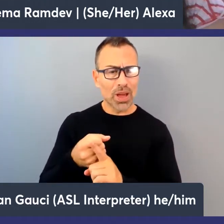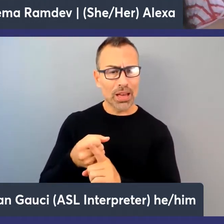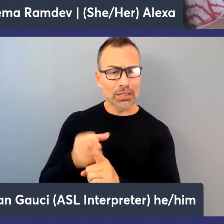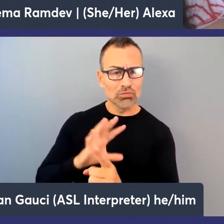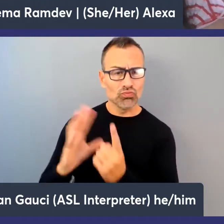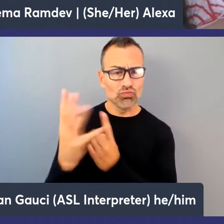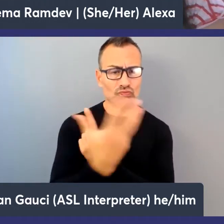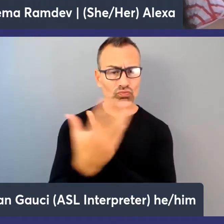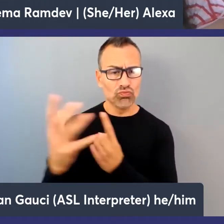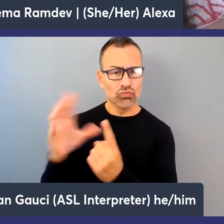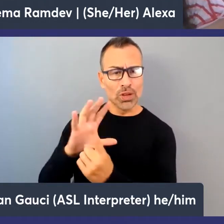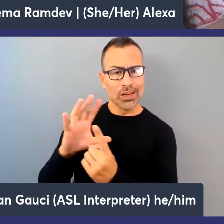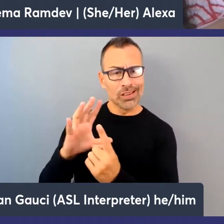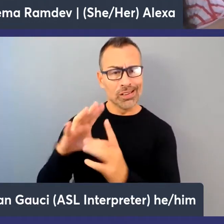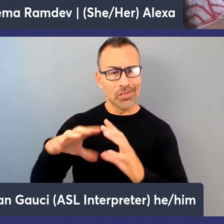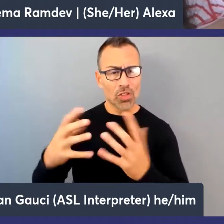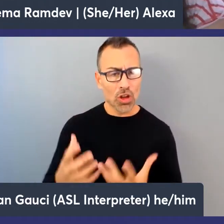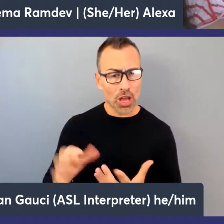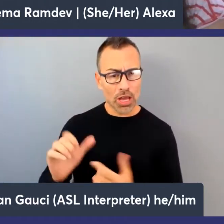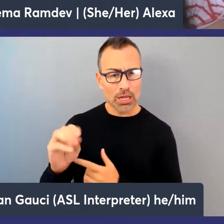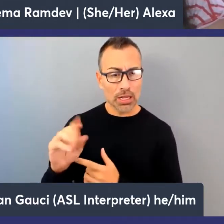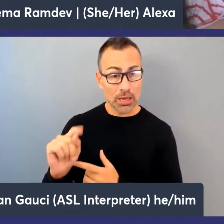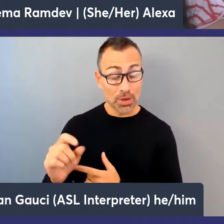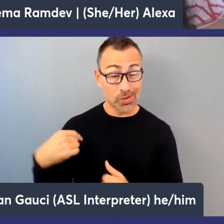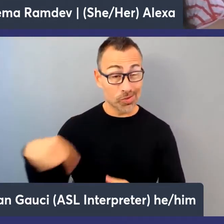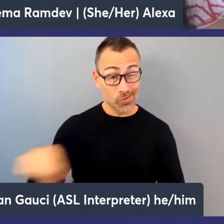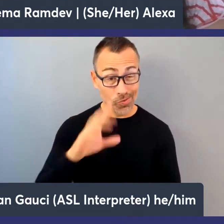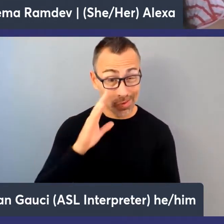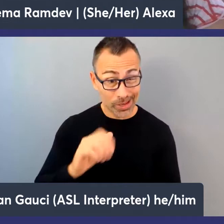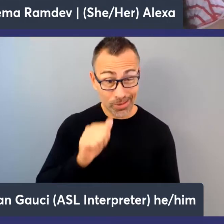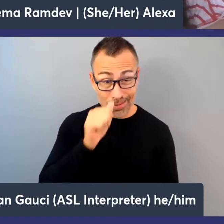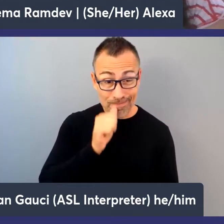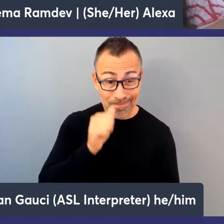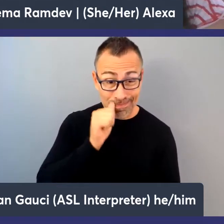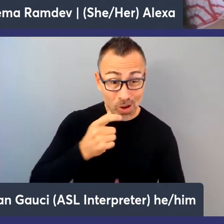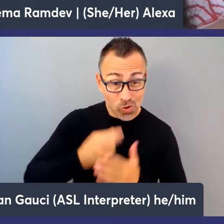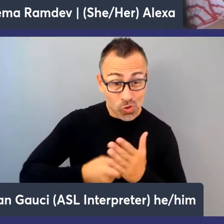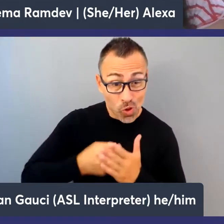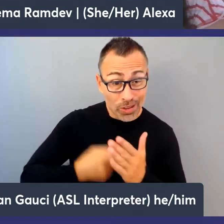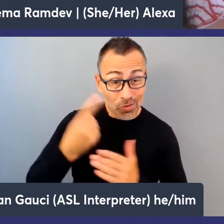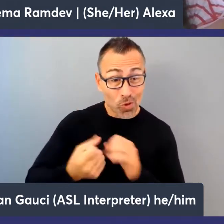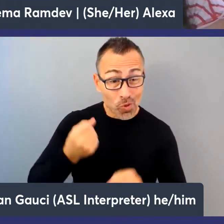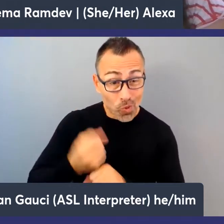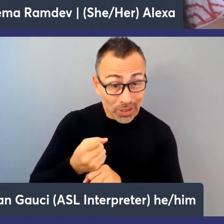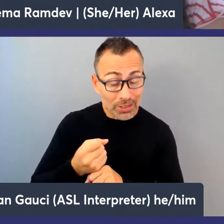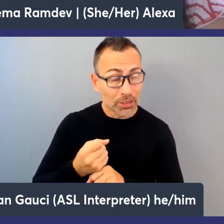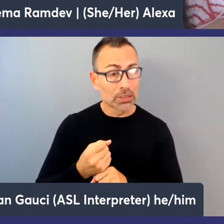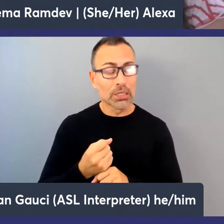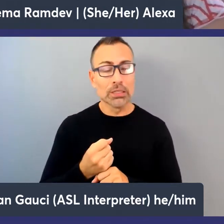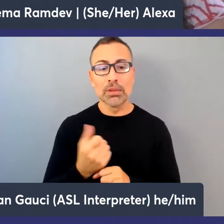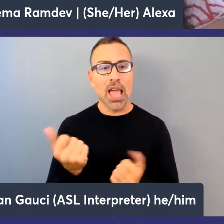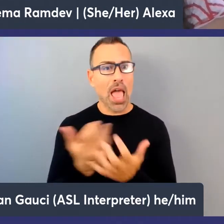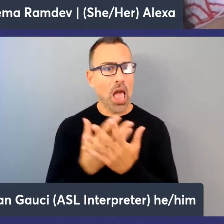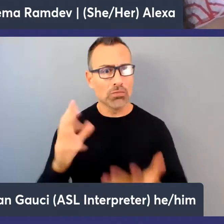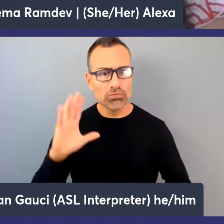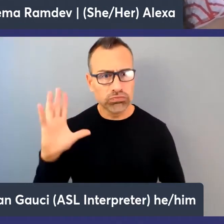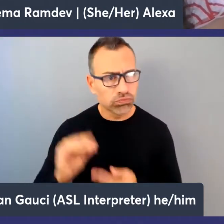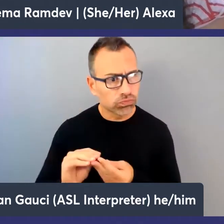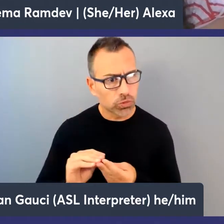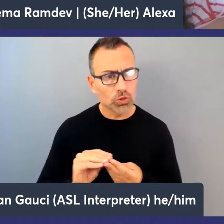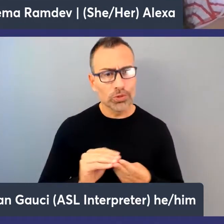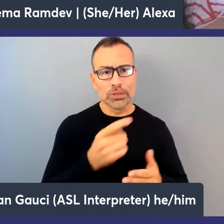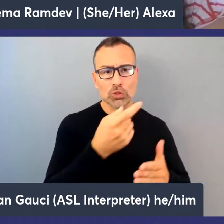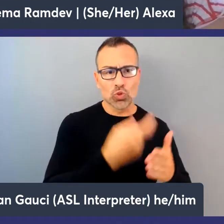program, can bear the cost for full 1 year. That includes compute, storage, and everything, as long as it is related